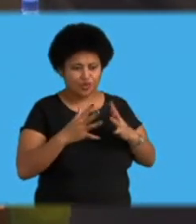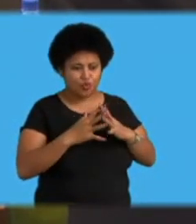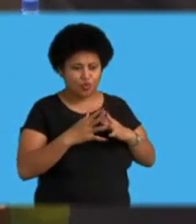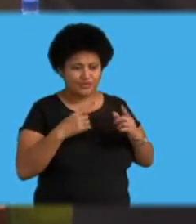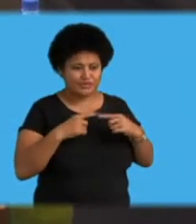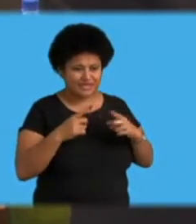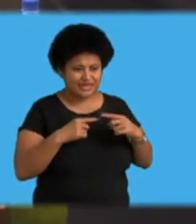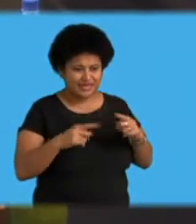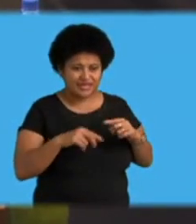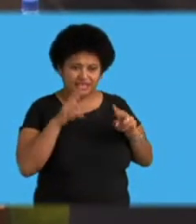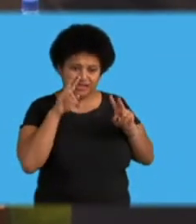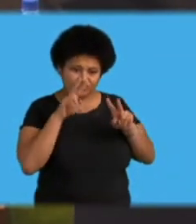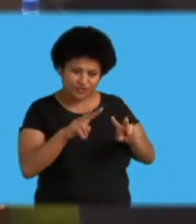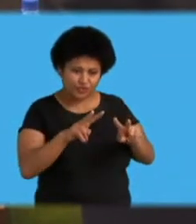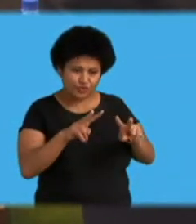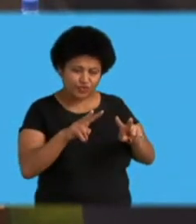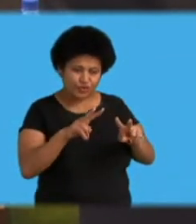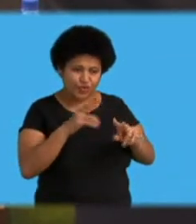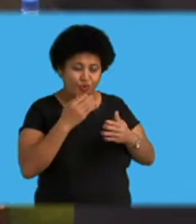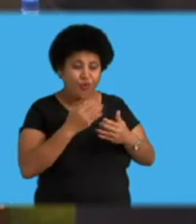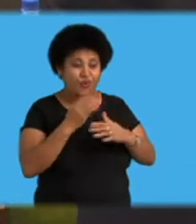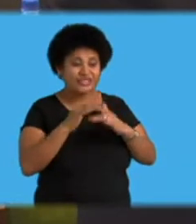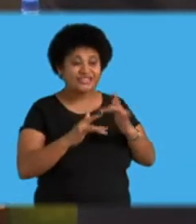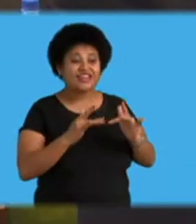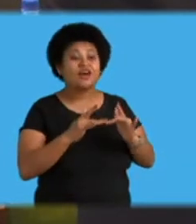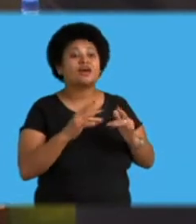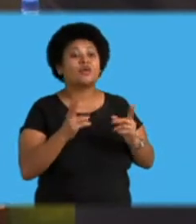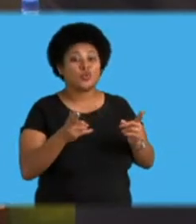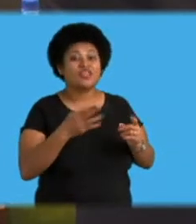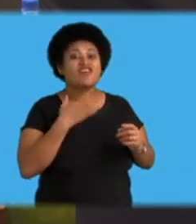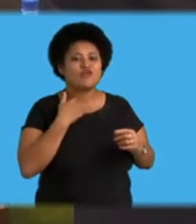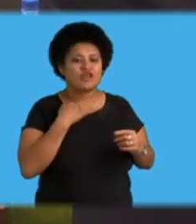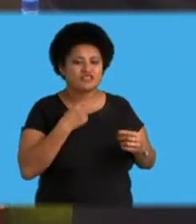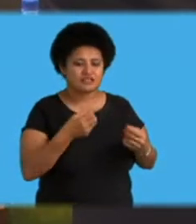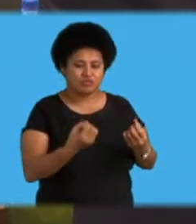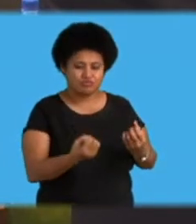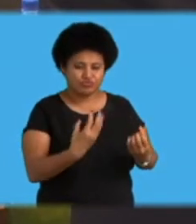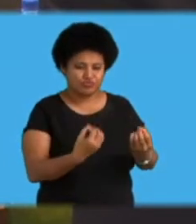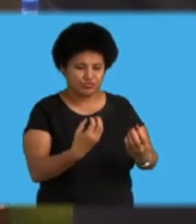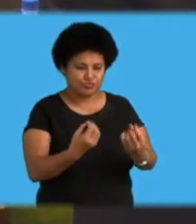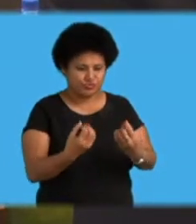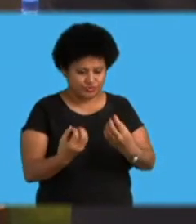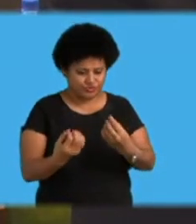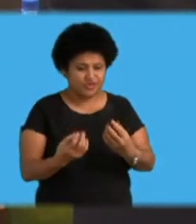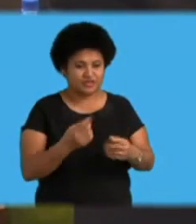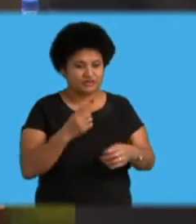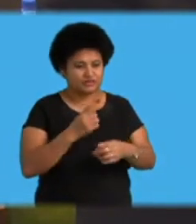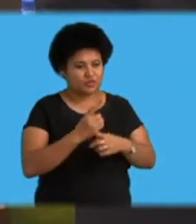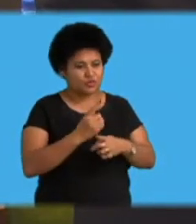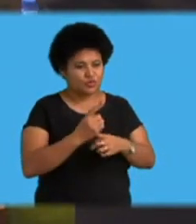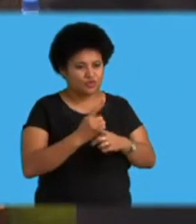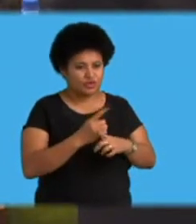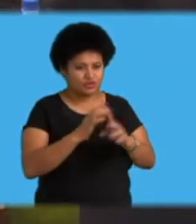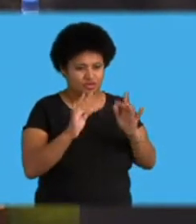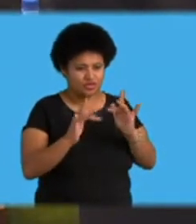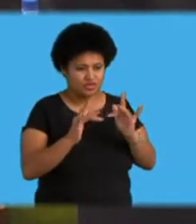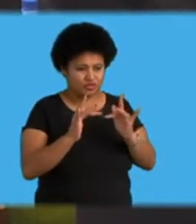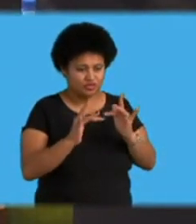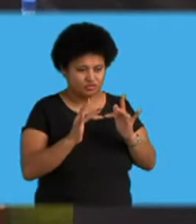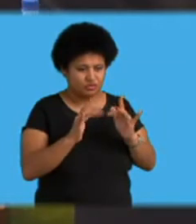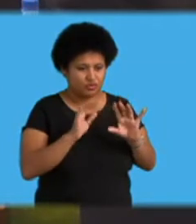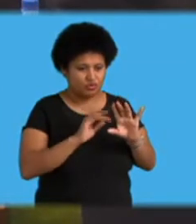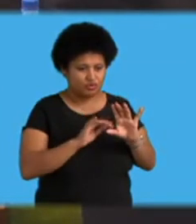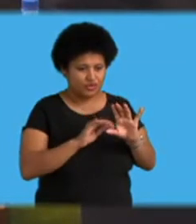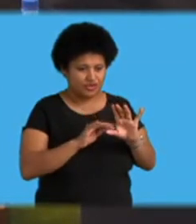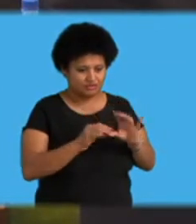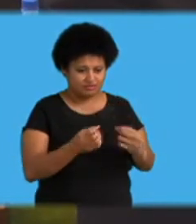the artifacts in the museum, Madam Speaker, with voiceover. Actual, very high quality imaging with